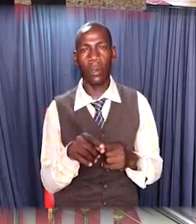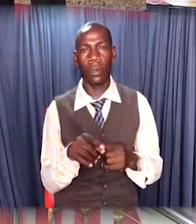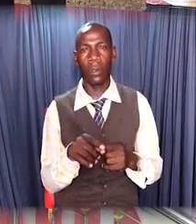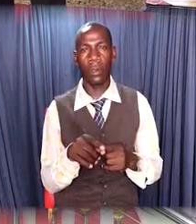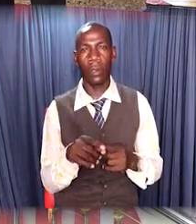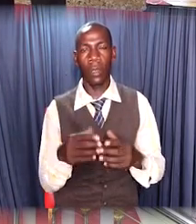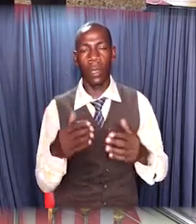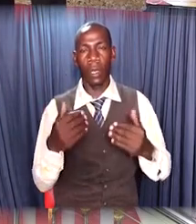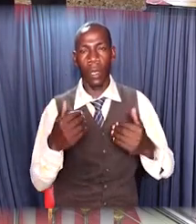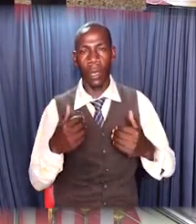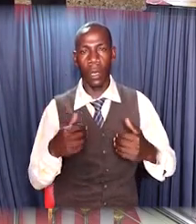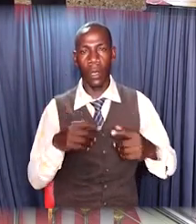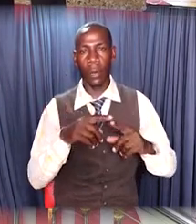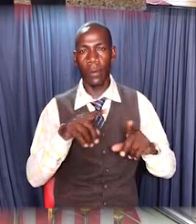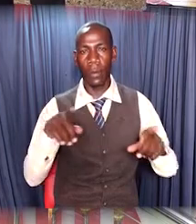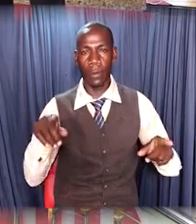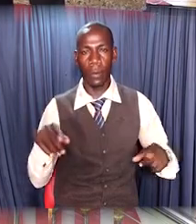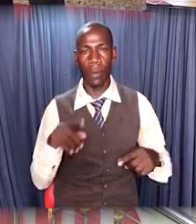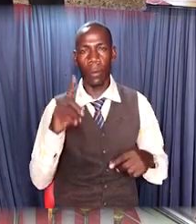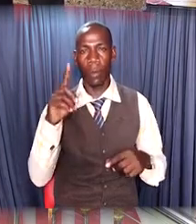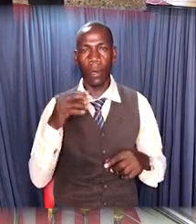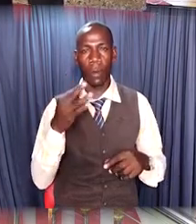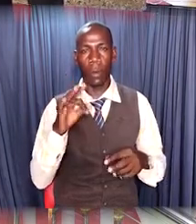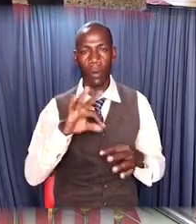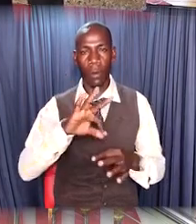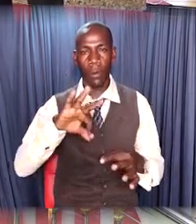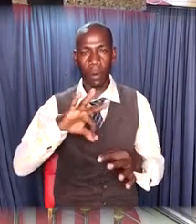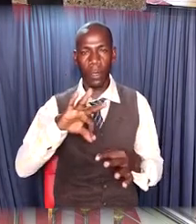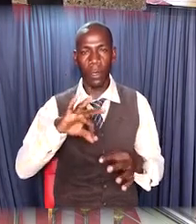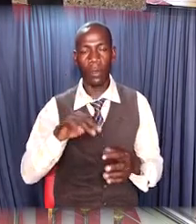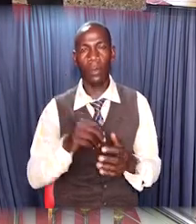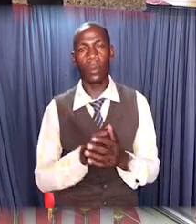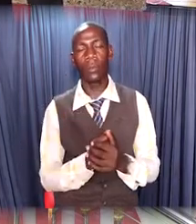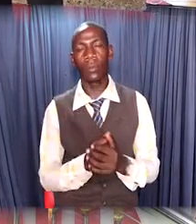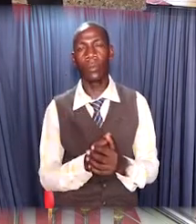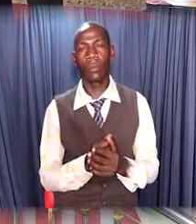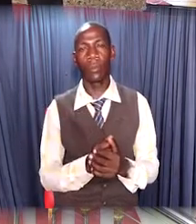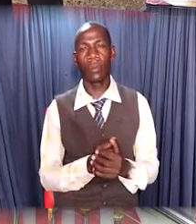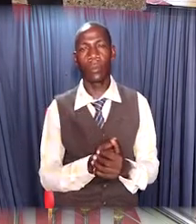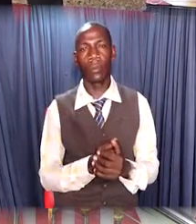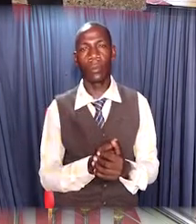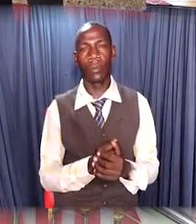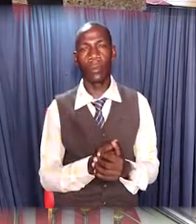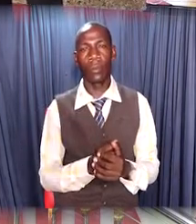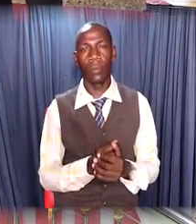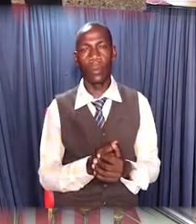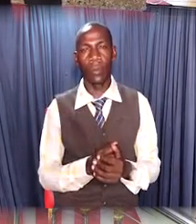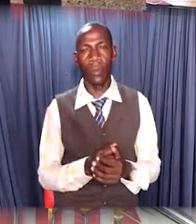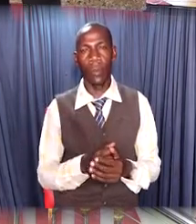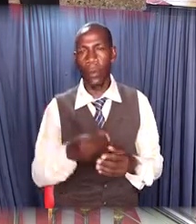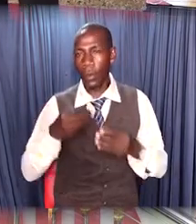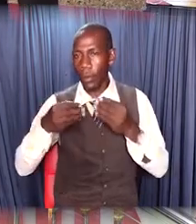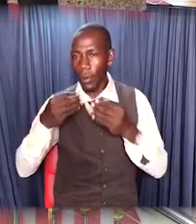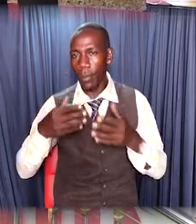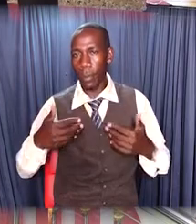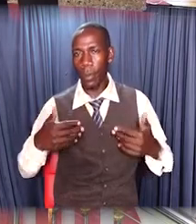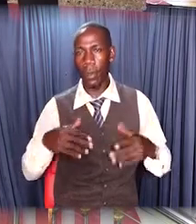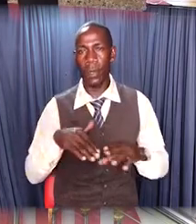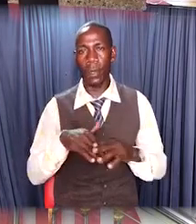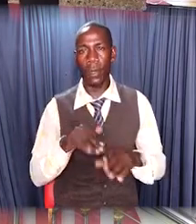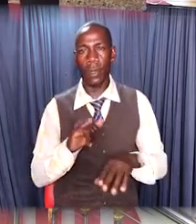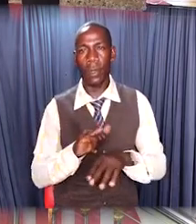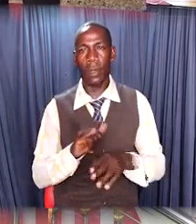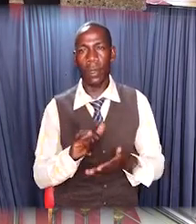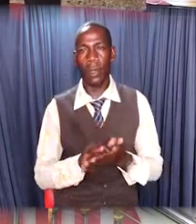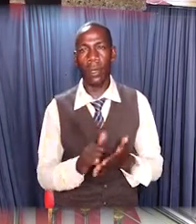ina sufuria moja la chai. That is one very big sufuria of tea. Umelisha watu asubuhi. You fed people in